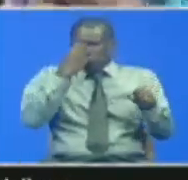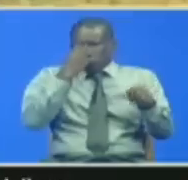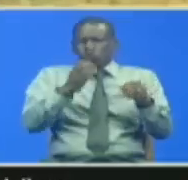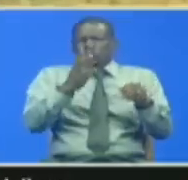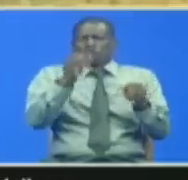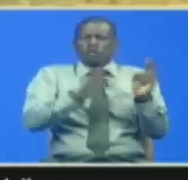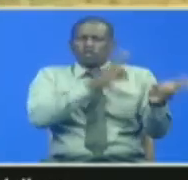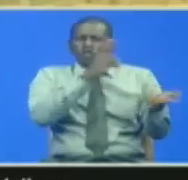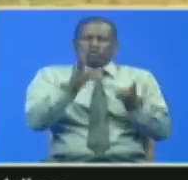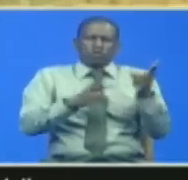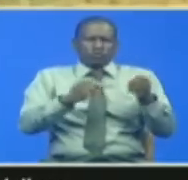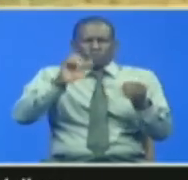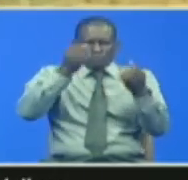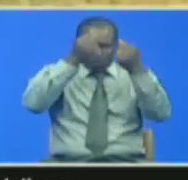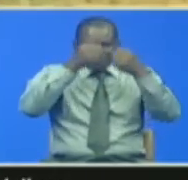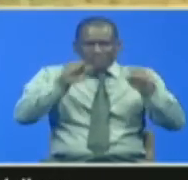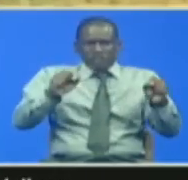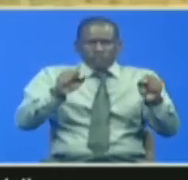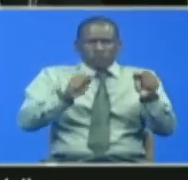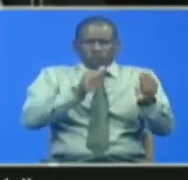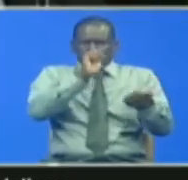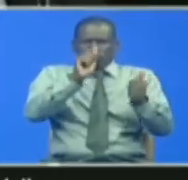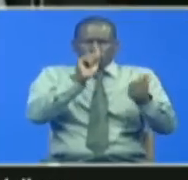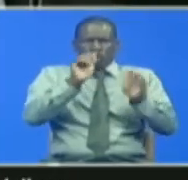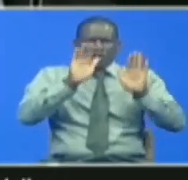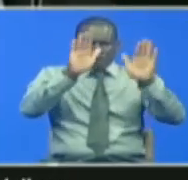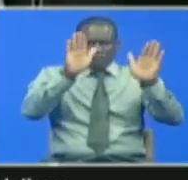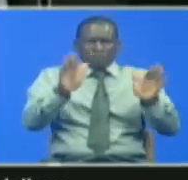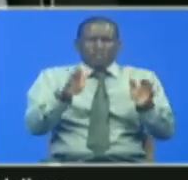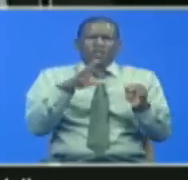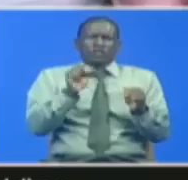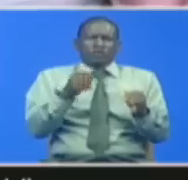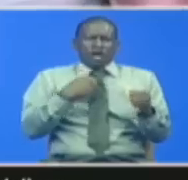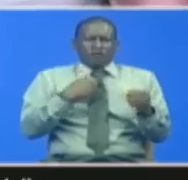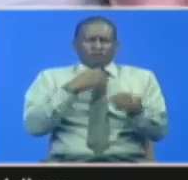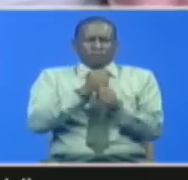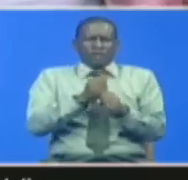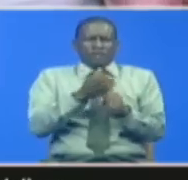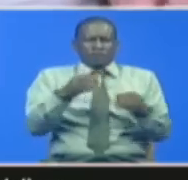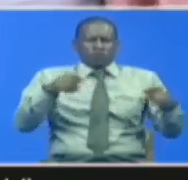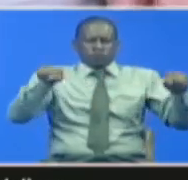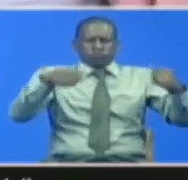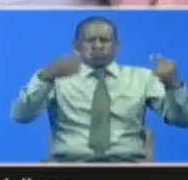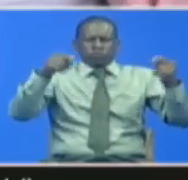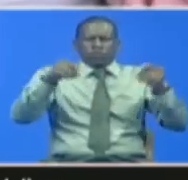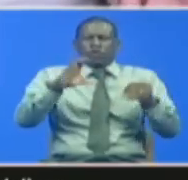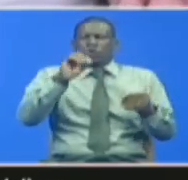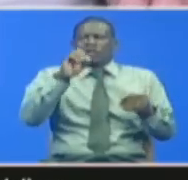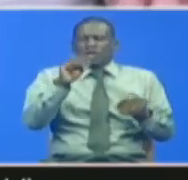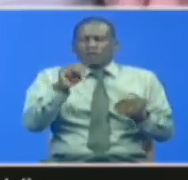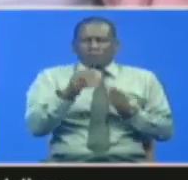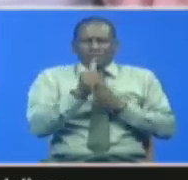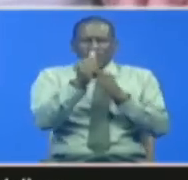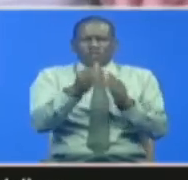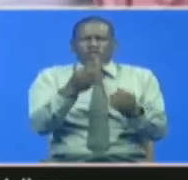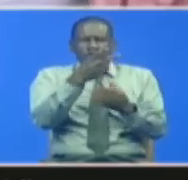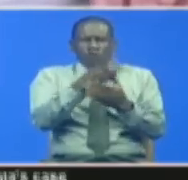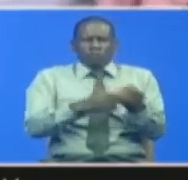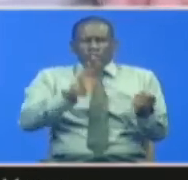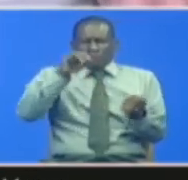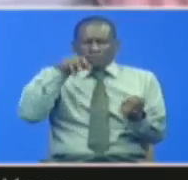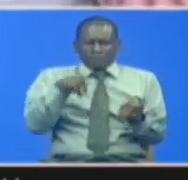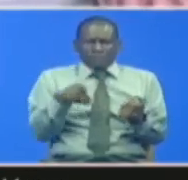has for a while now put the two at loggerheads with the ODM leadership. The two legislators, despite